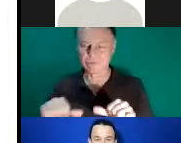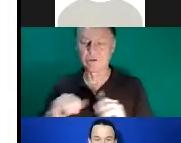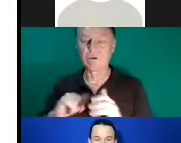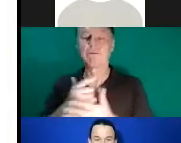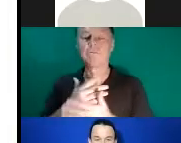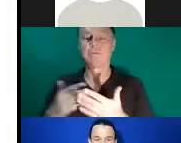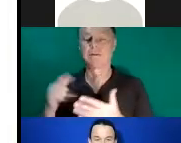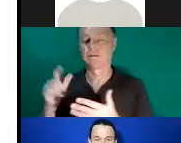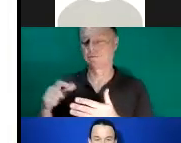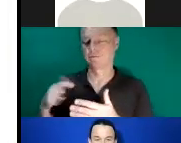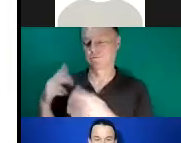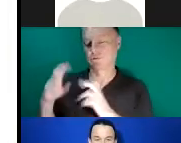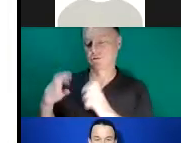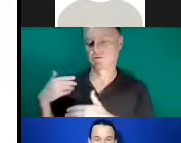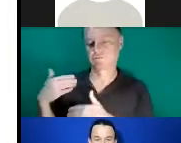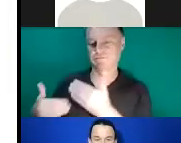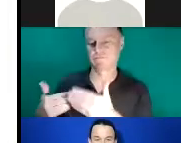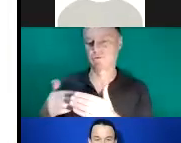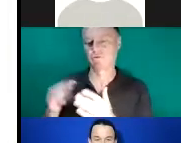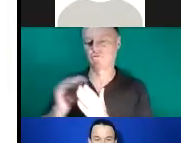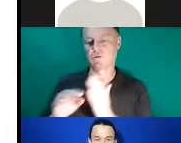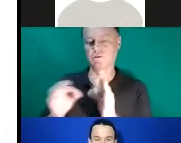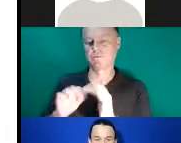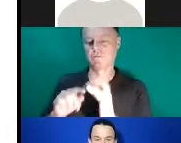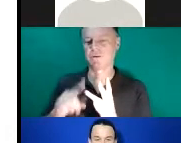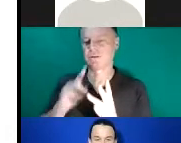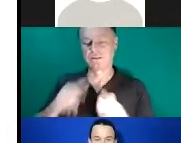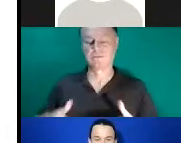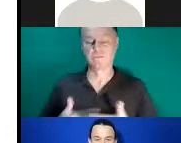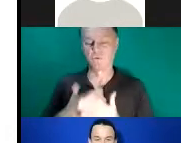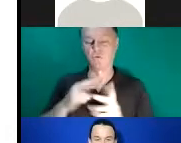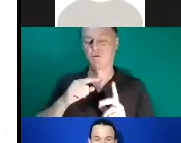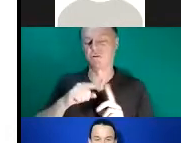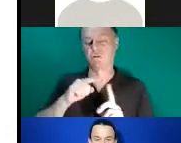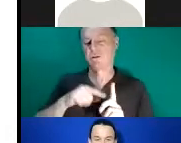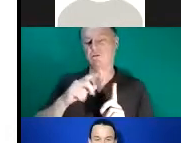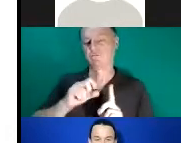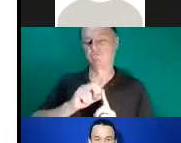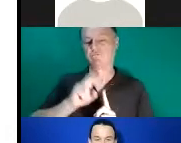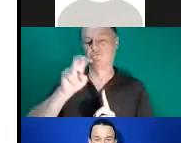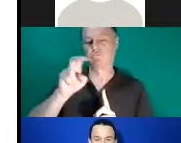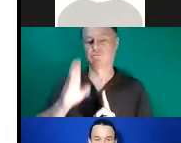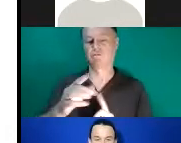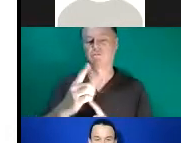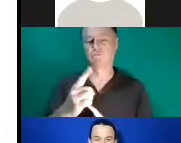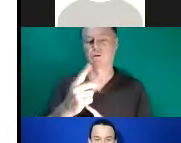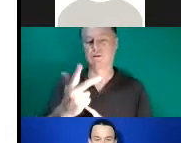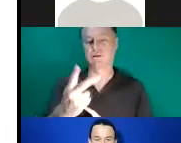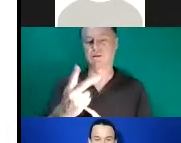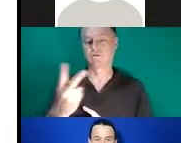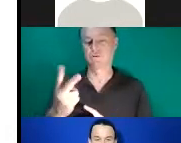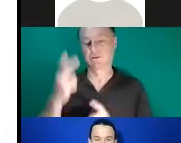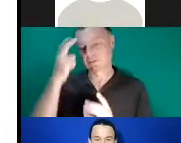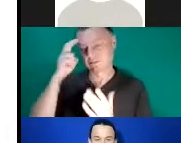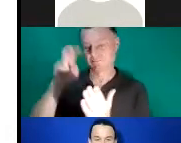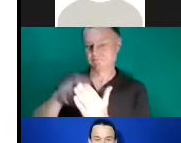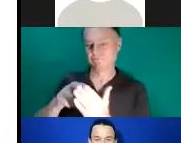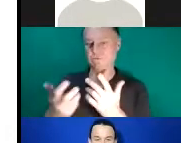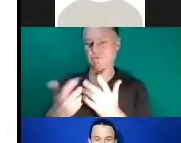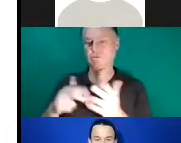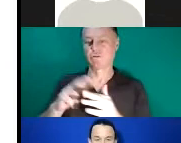and biographers jump straight from his birth to 1882, when he enrolled at the University of